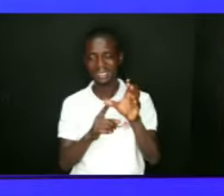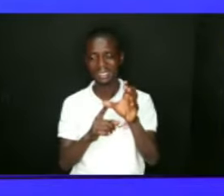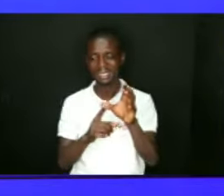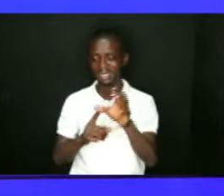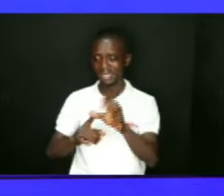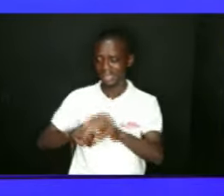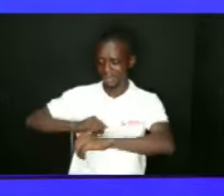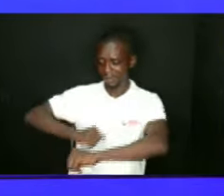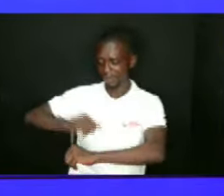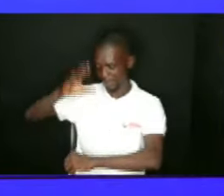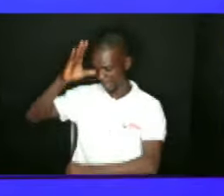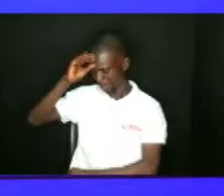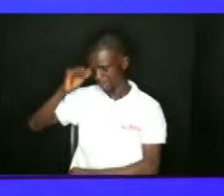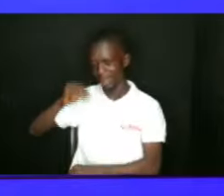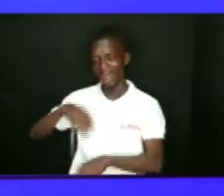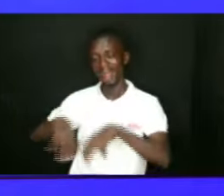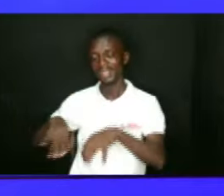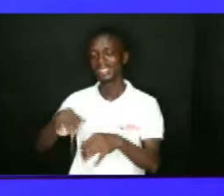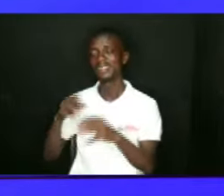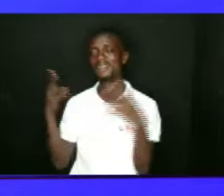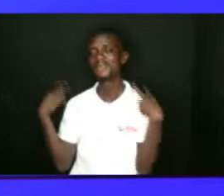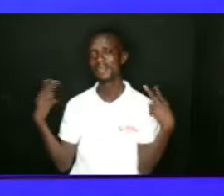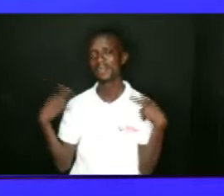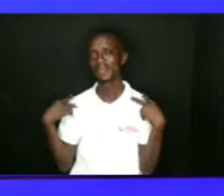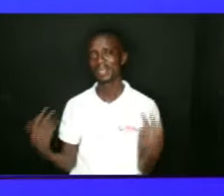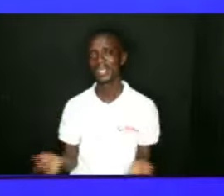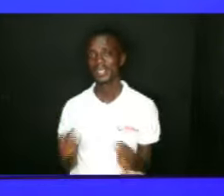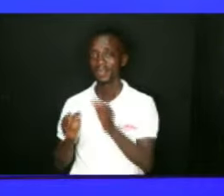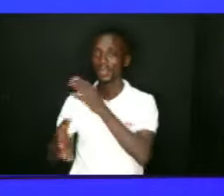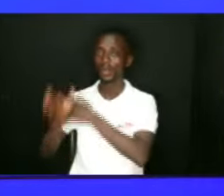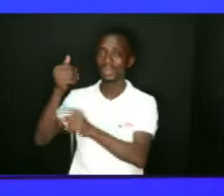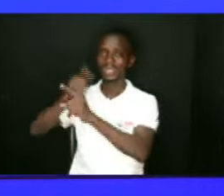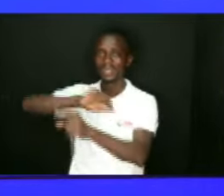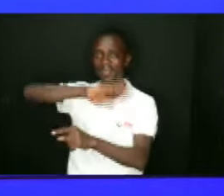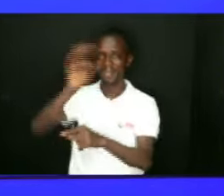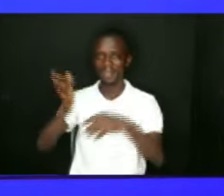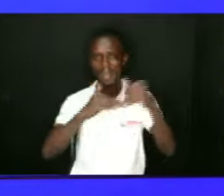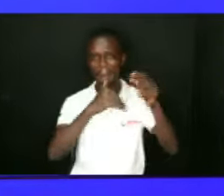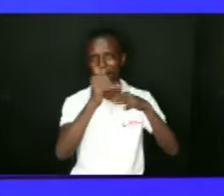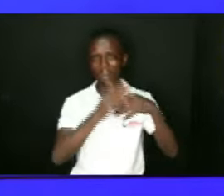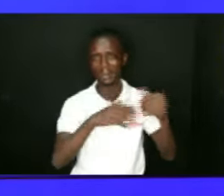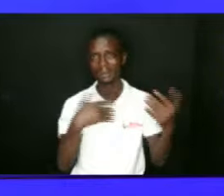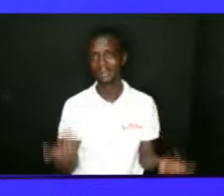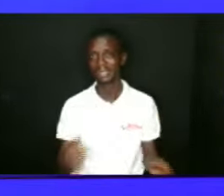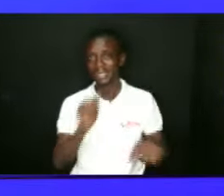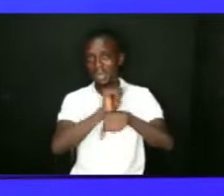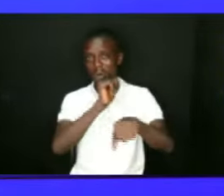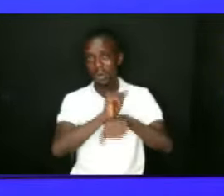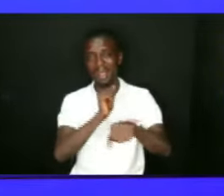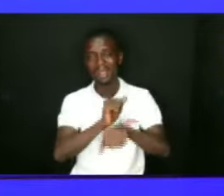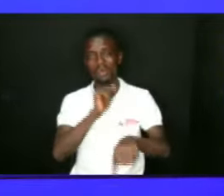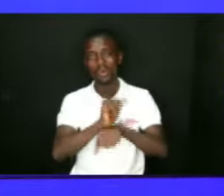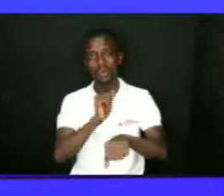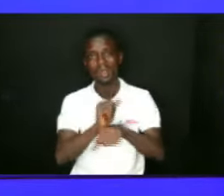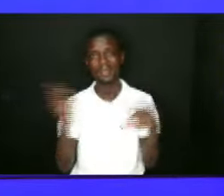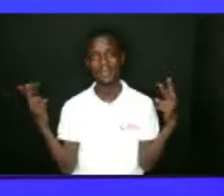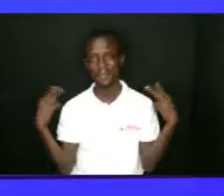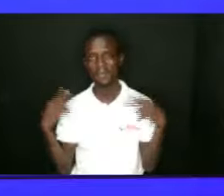build, the builders build but in vain. We're asking that God take over tonight's service. From this